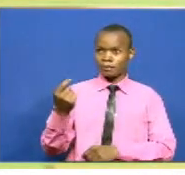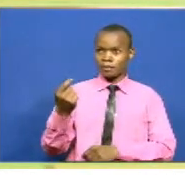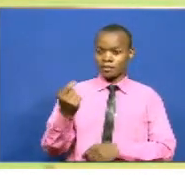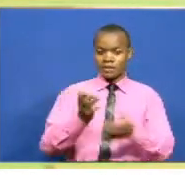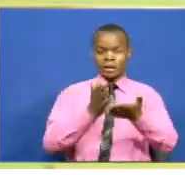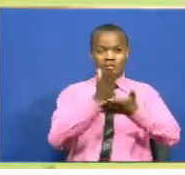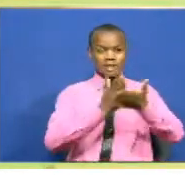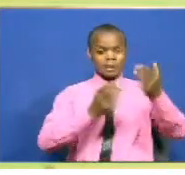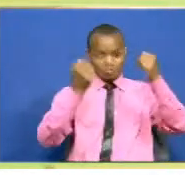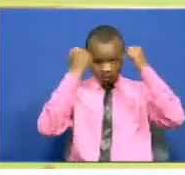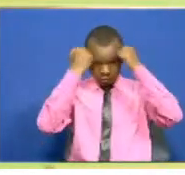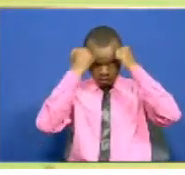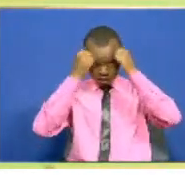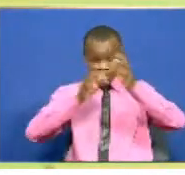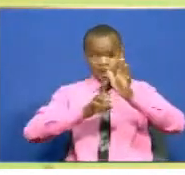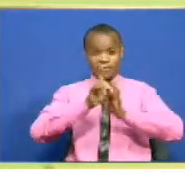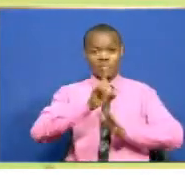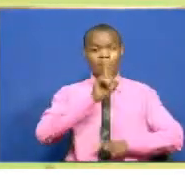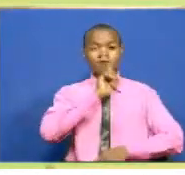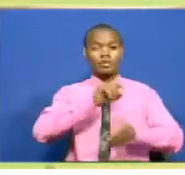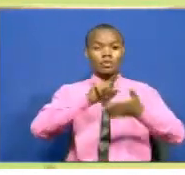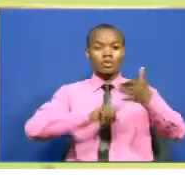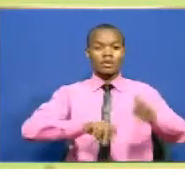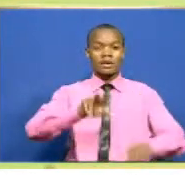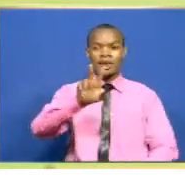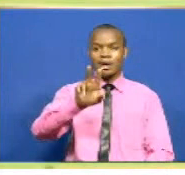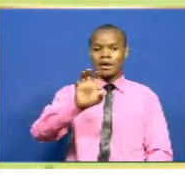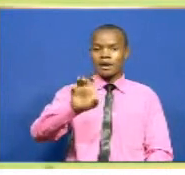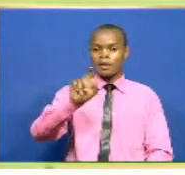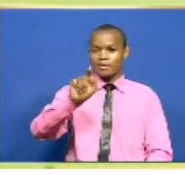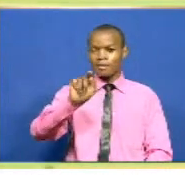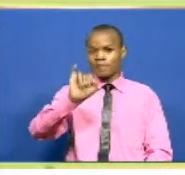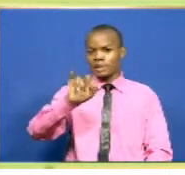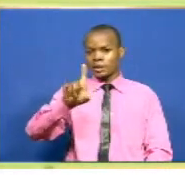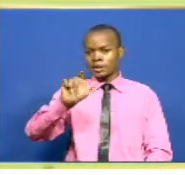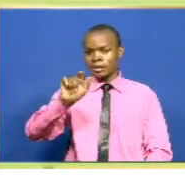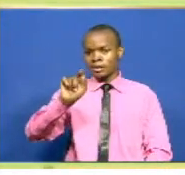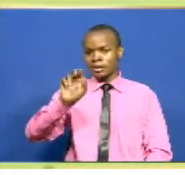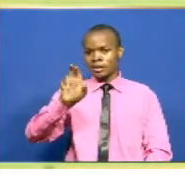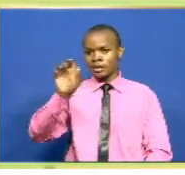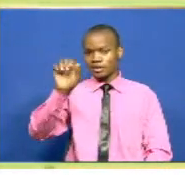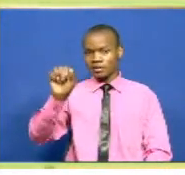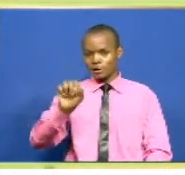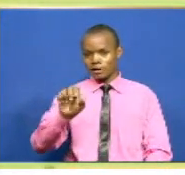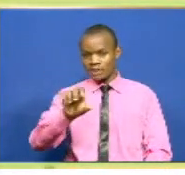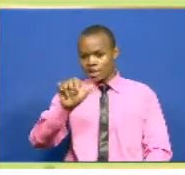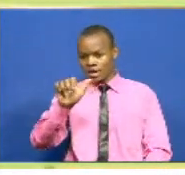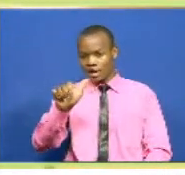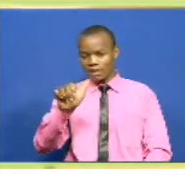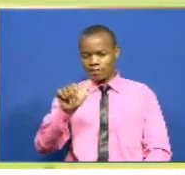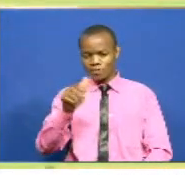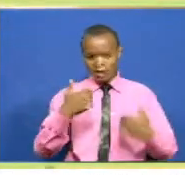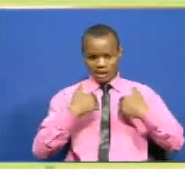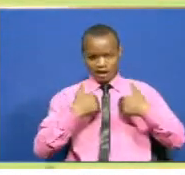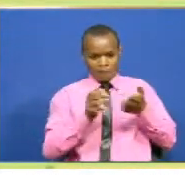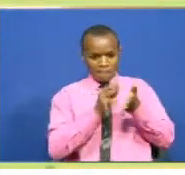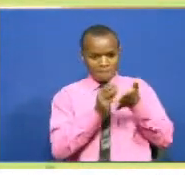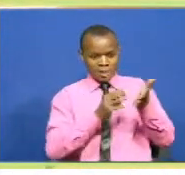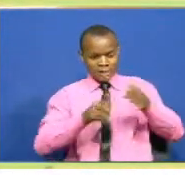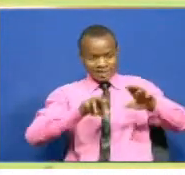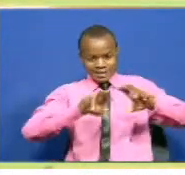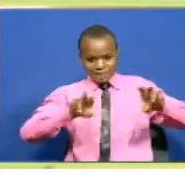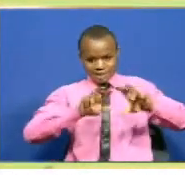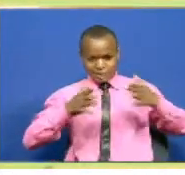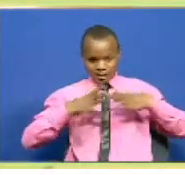were able to develop ventilators. Others are working on tracking systems for the different people